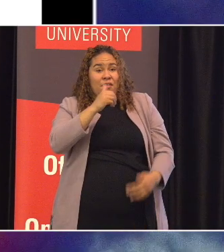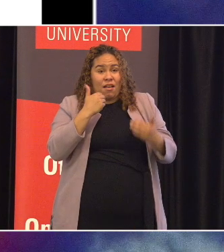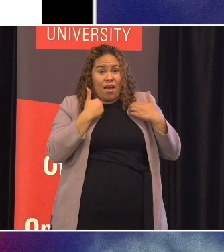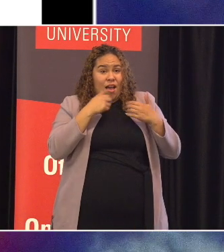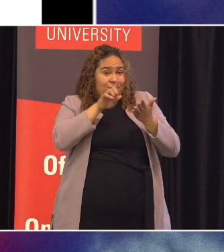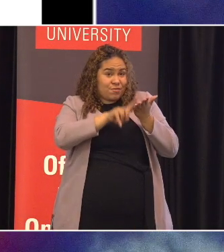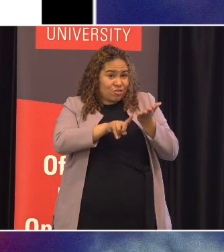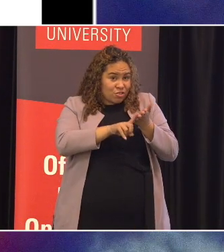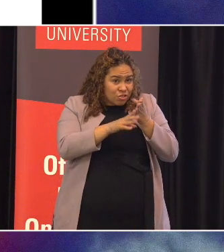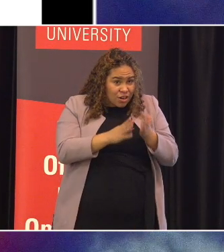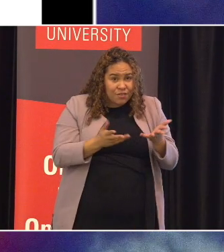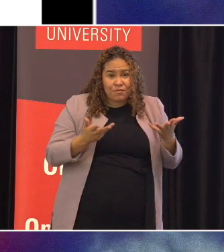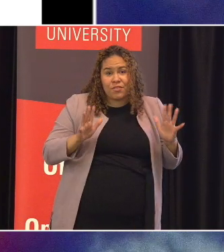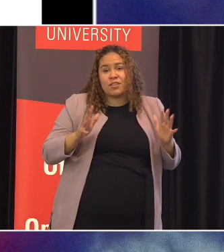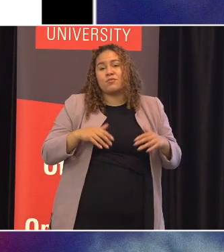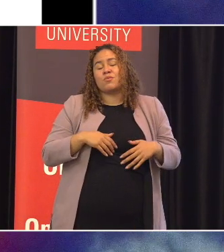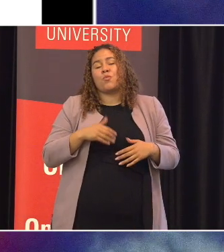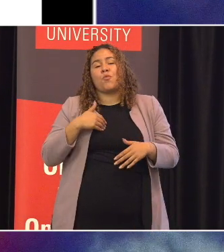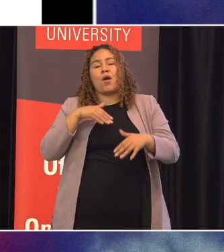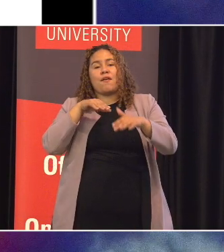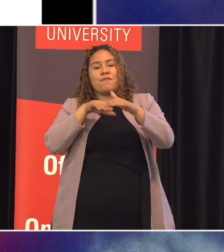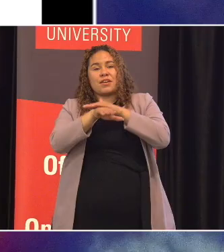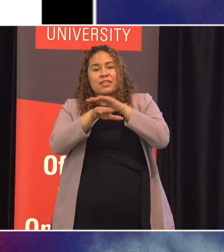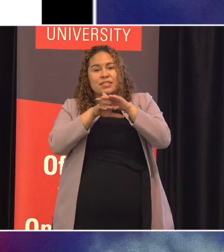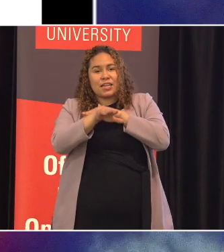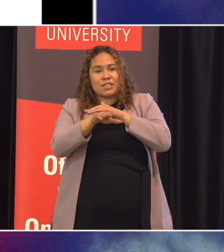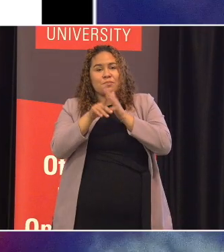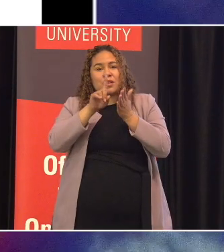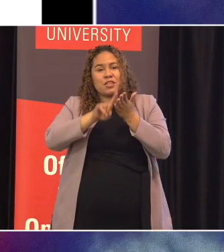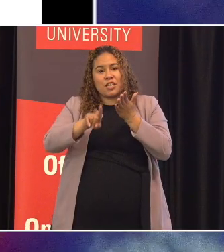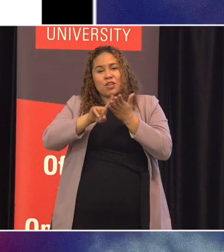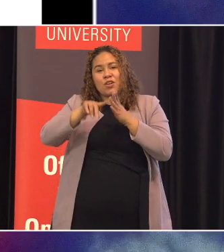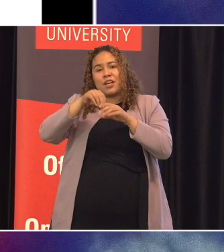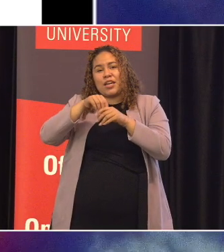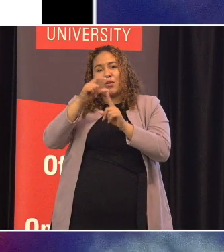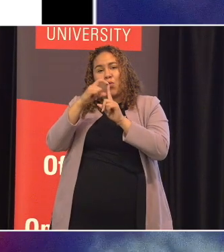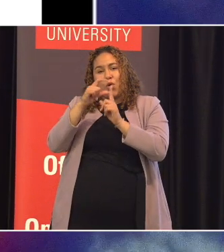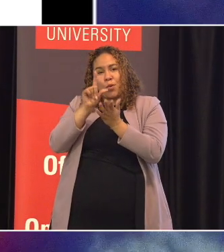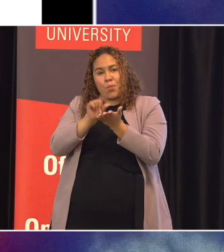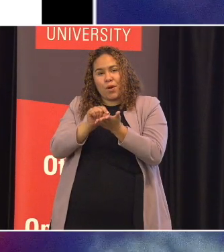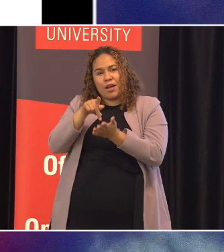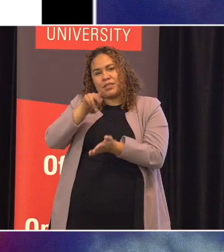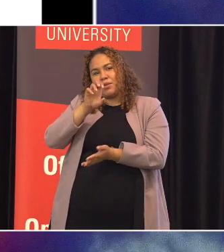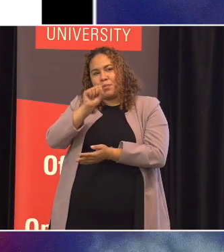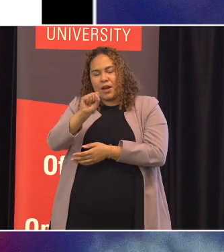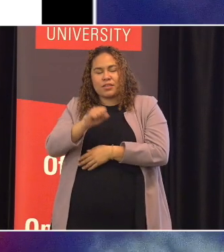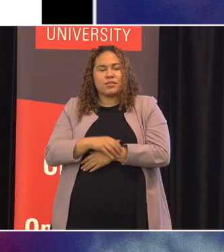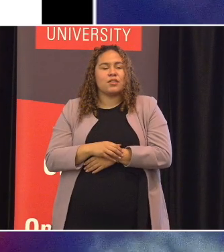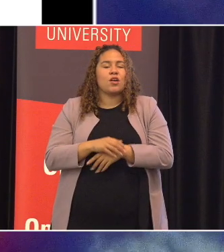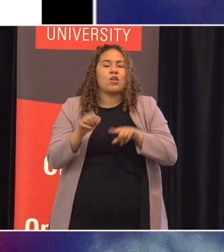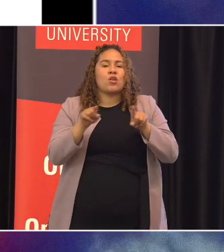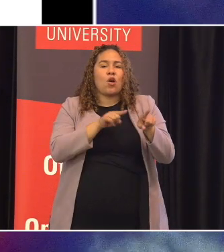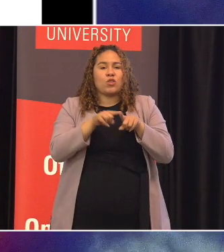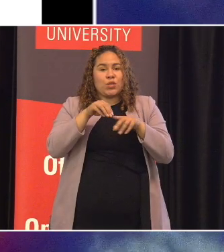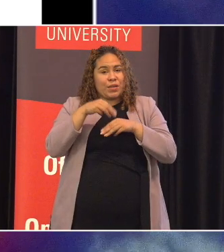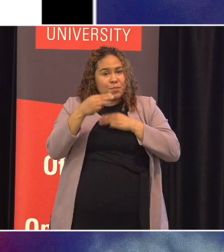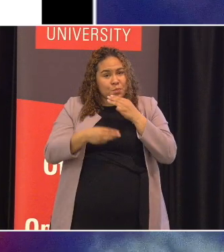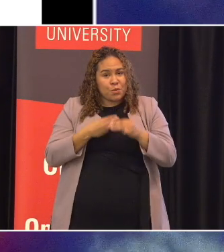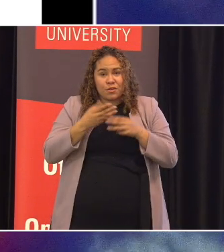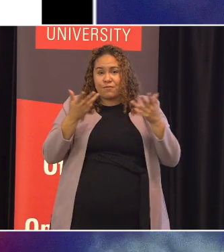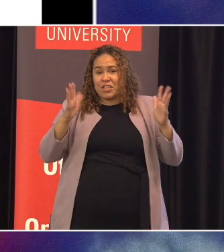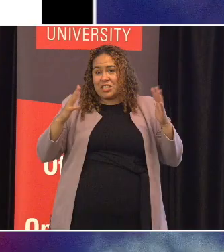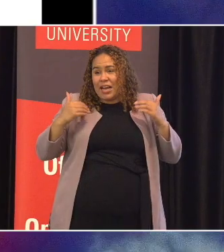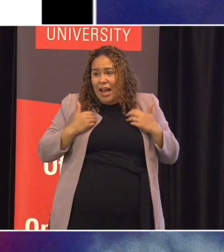have an accessibility checker embedded in WordPress, and we have an accessibility checker embedded in Moodle.